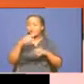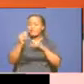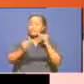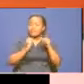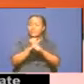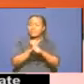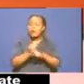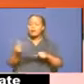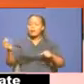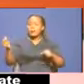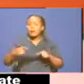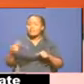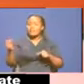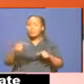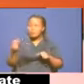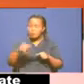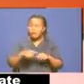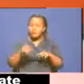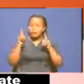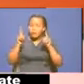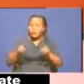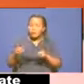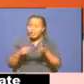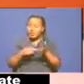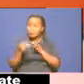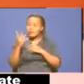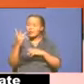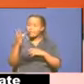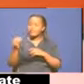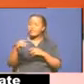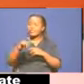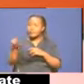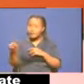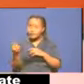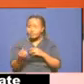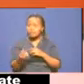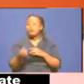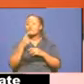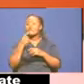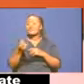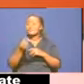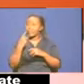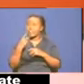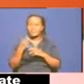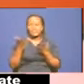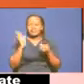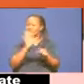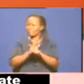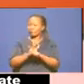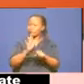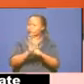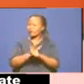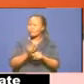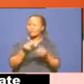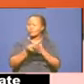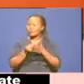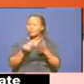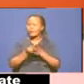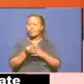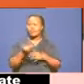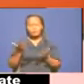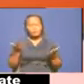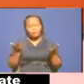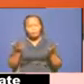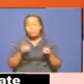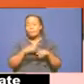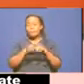pay 40,000 Kenyan shillings every month for the drugs. A lot of money. Yes, it's a lot of money, yes. Now, when